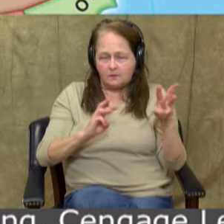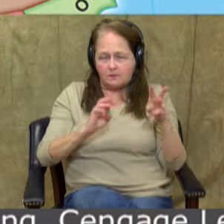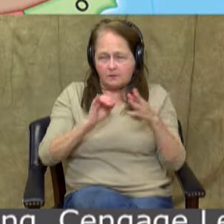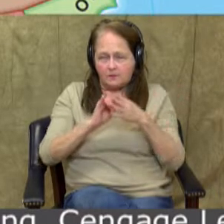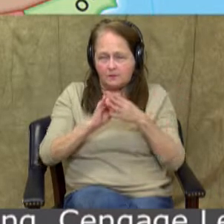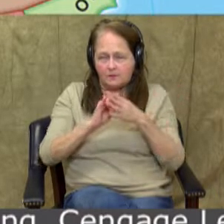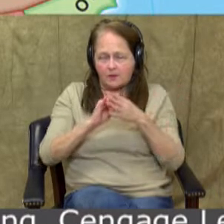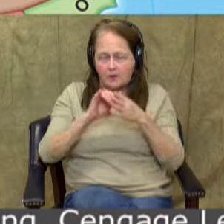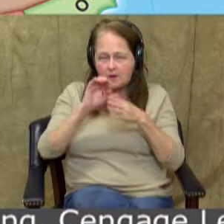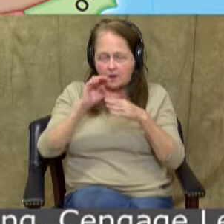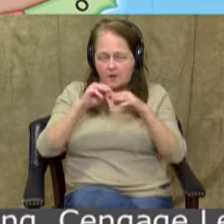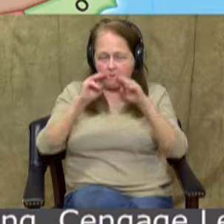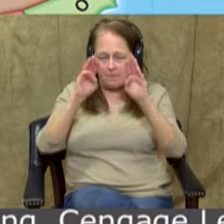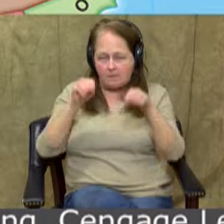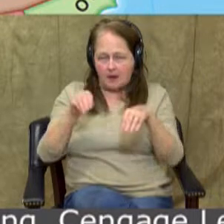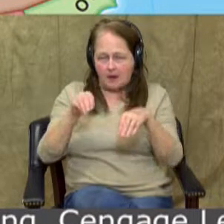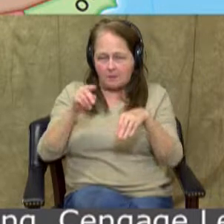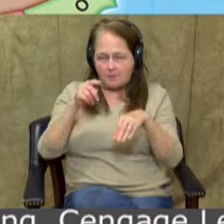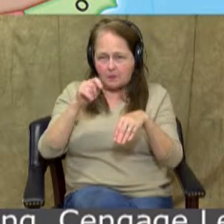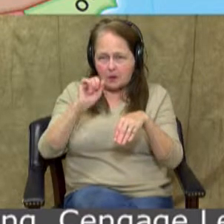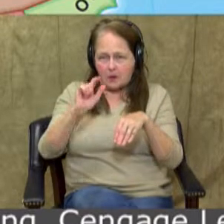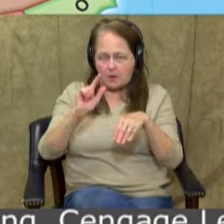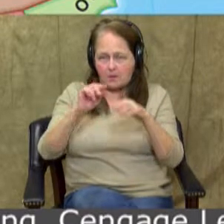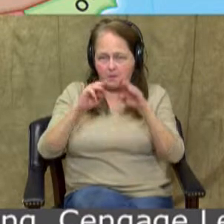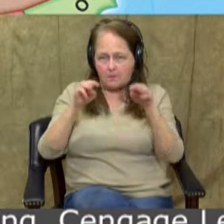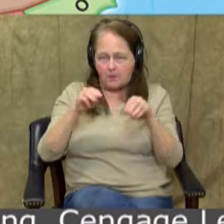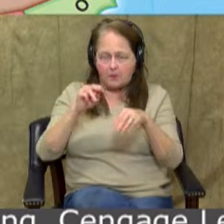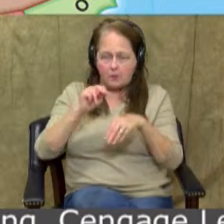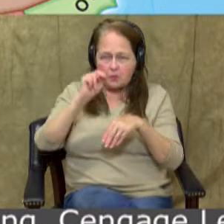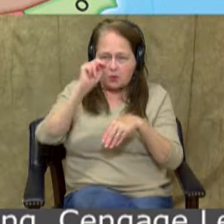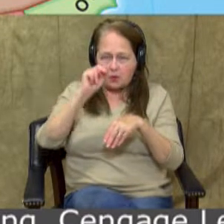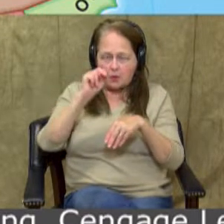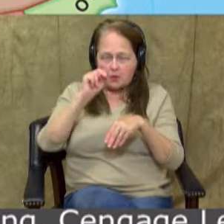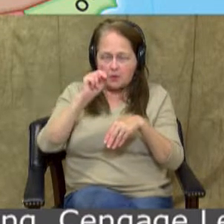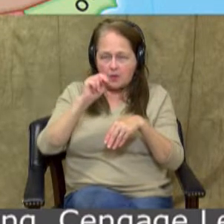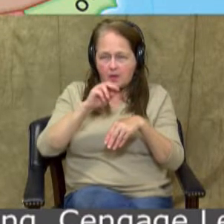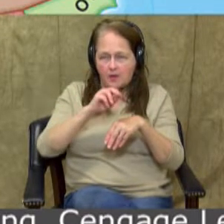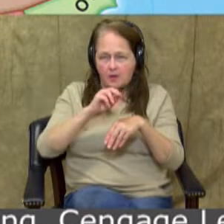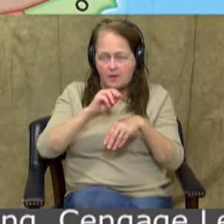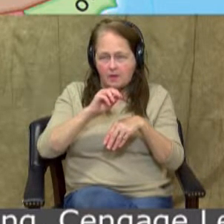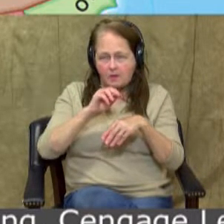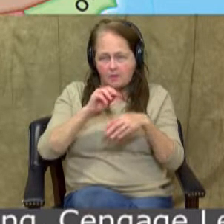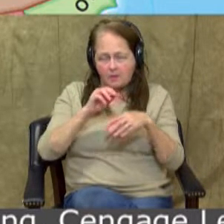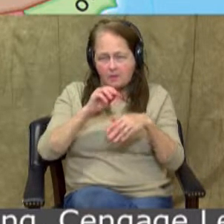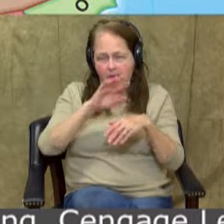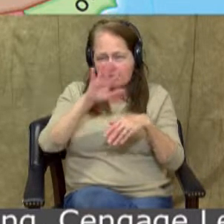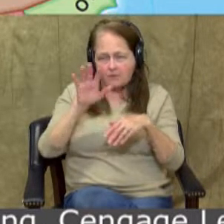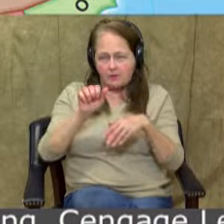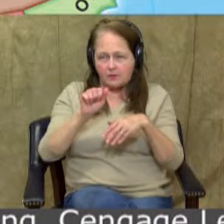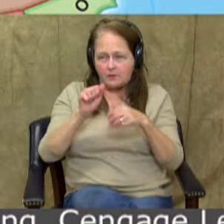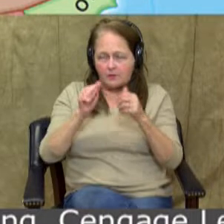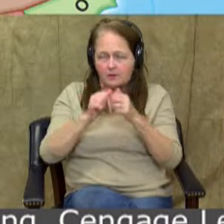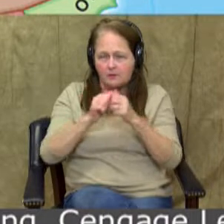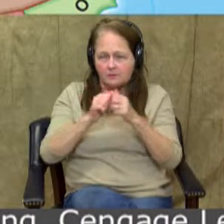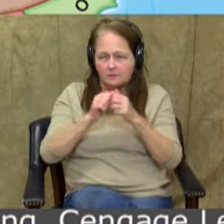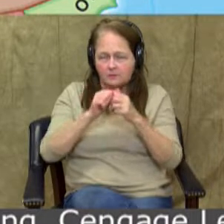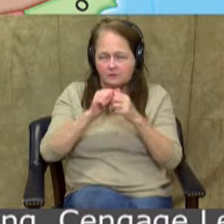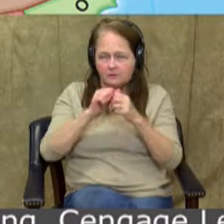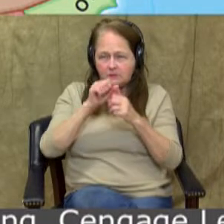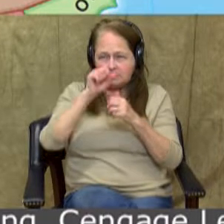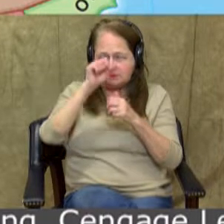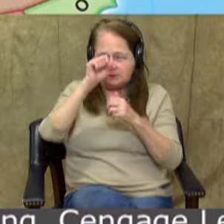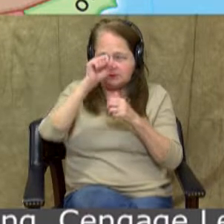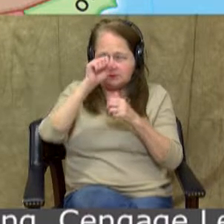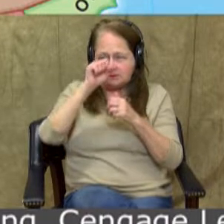a political map. So our political map of North Africa and Southwest Asia starts with North Africa.